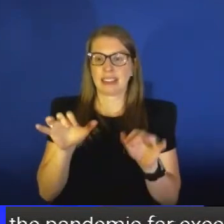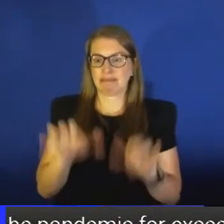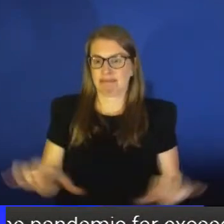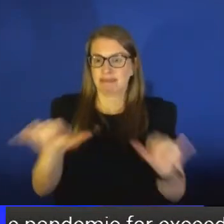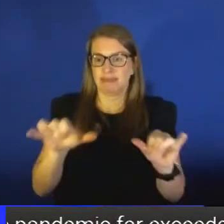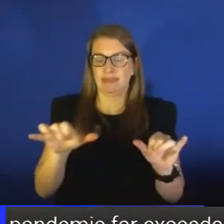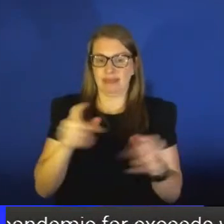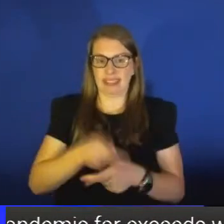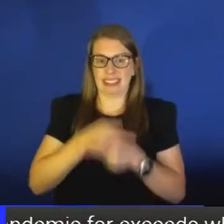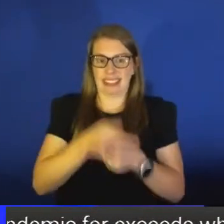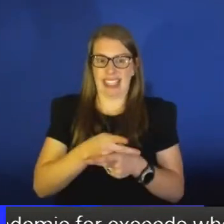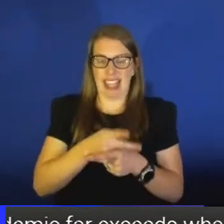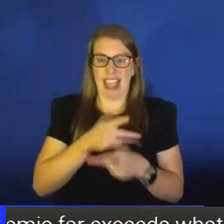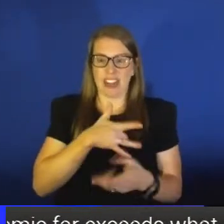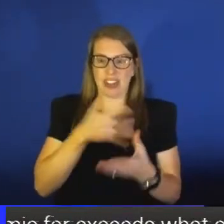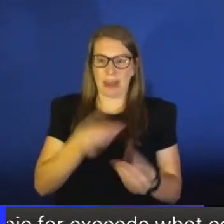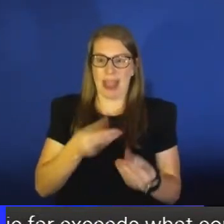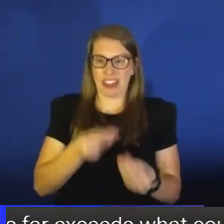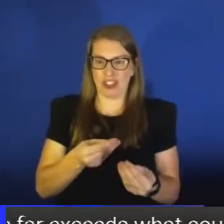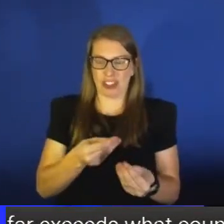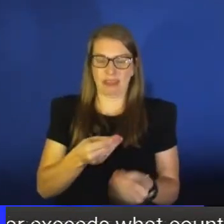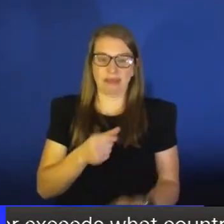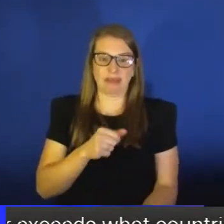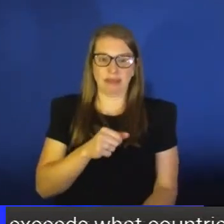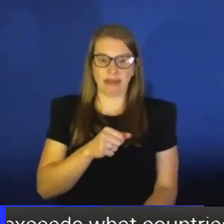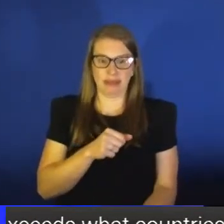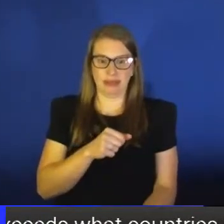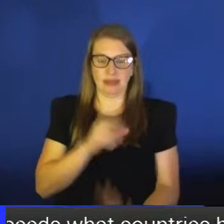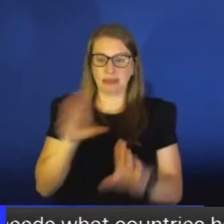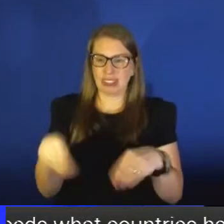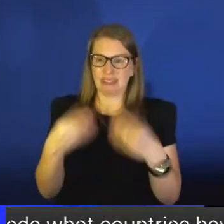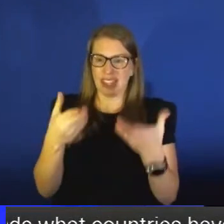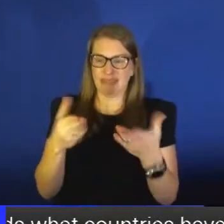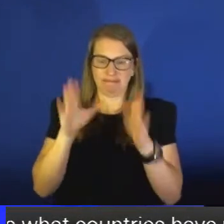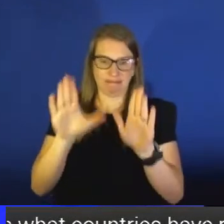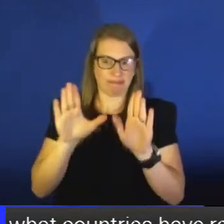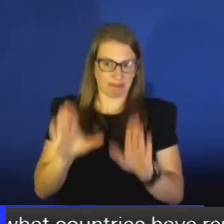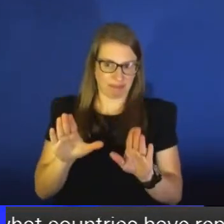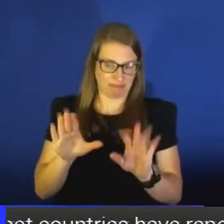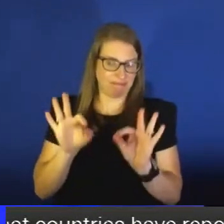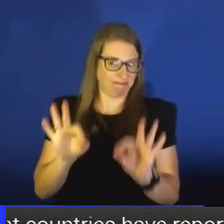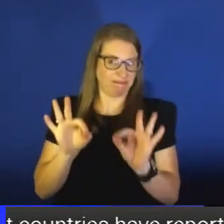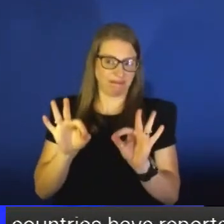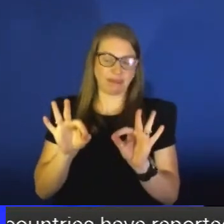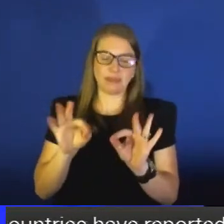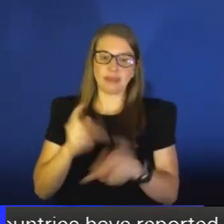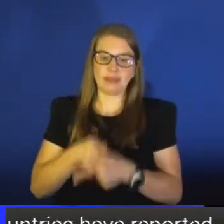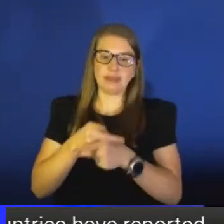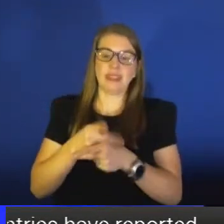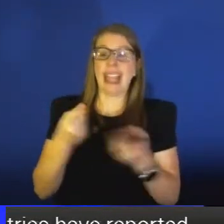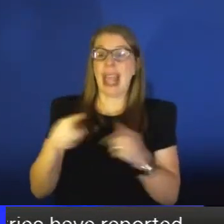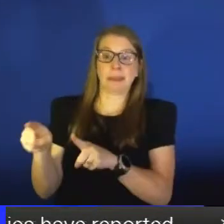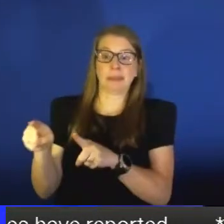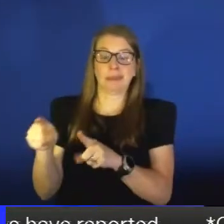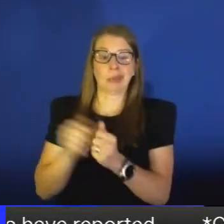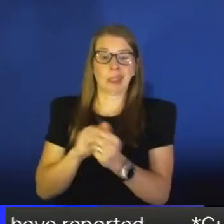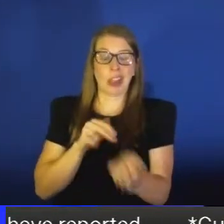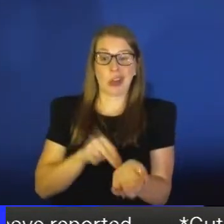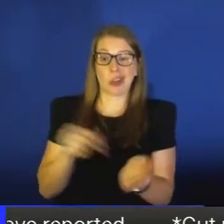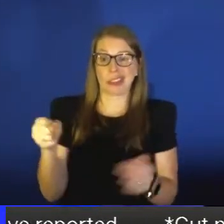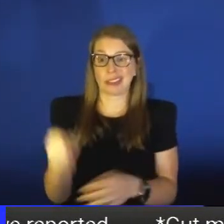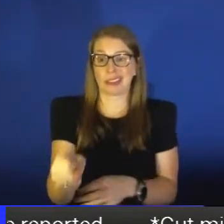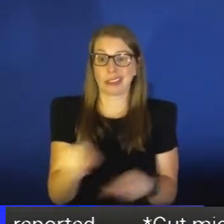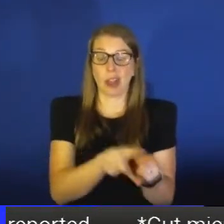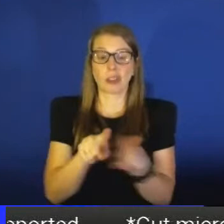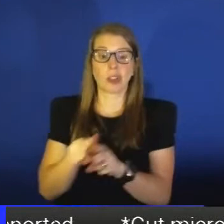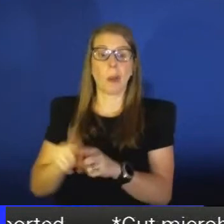merge science with compassion to deliver exceptional care. And that's what happens with nurses at our place. And we do it as a partnership